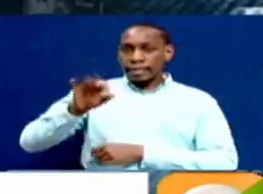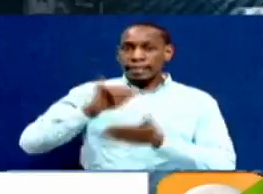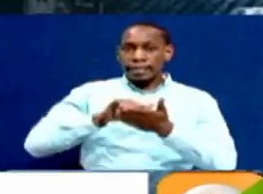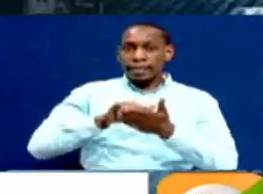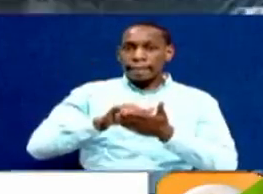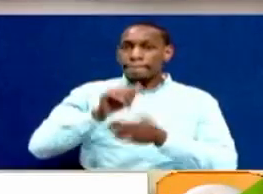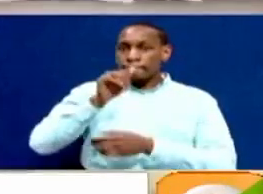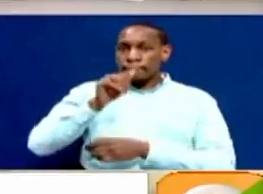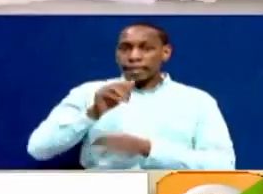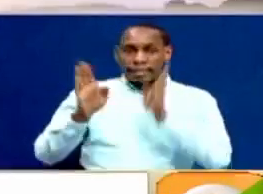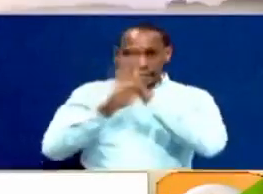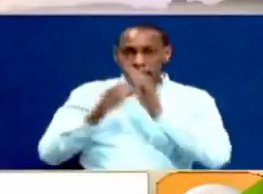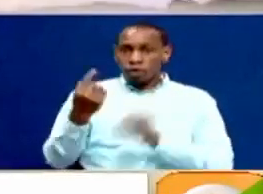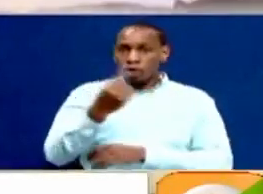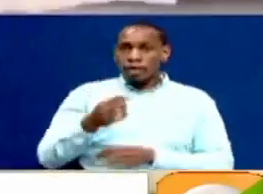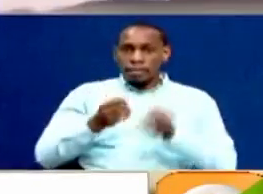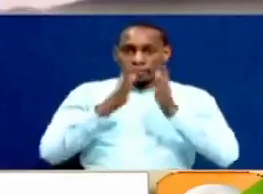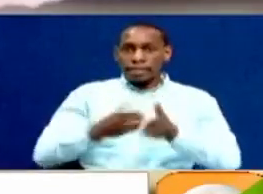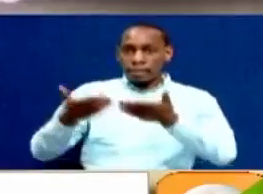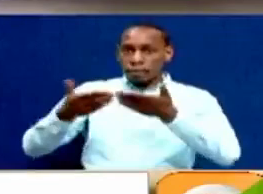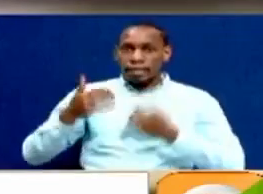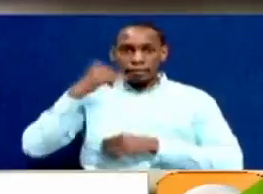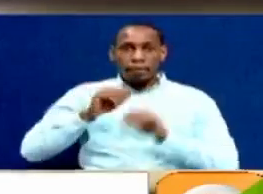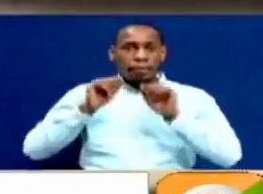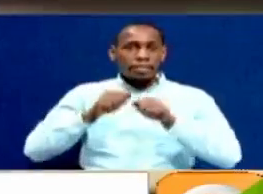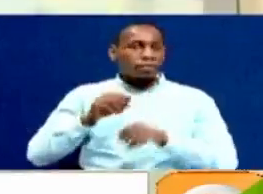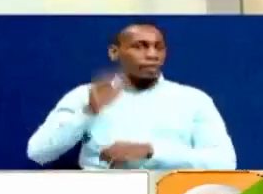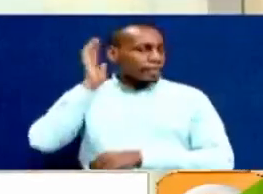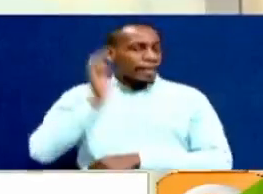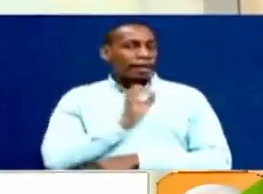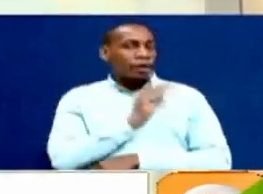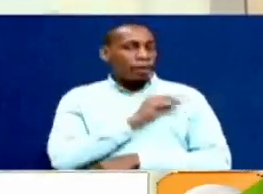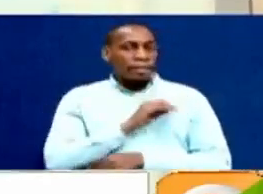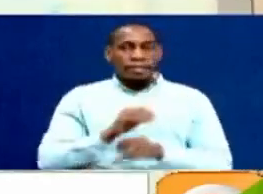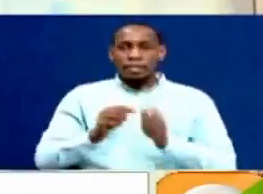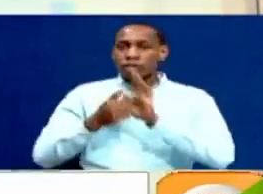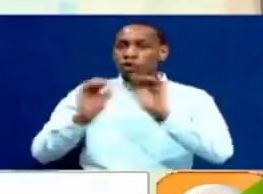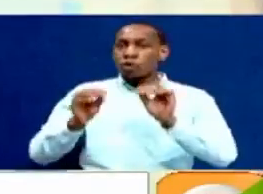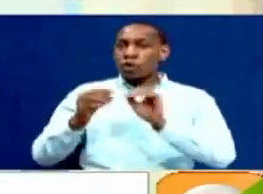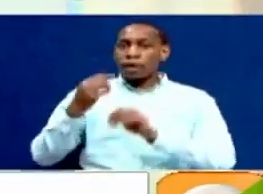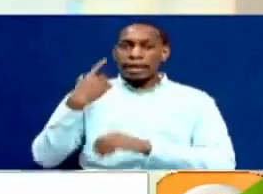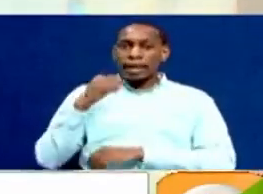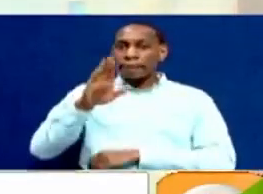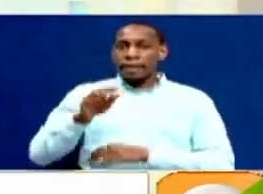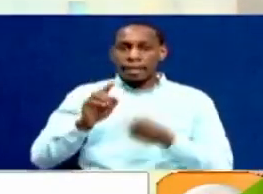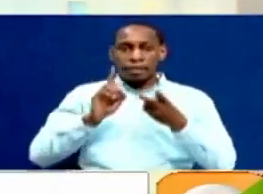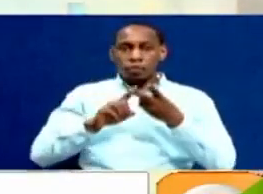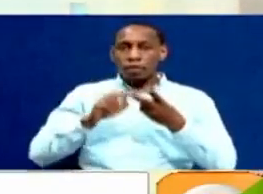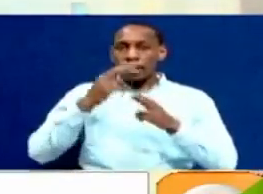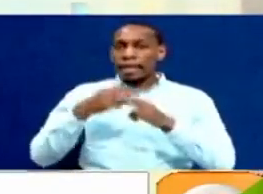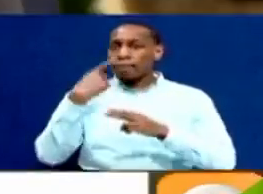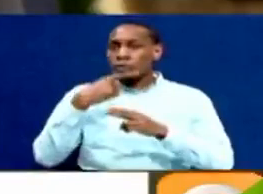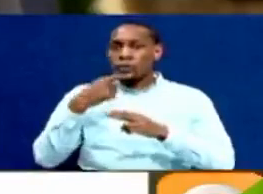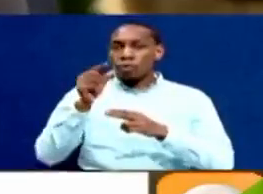0800-722-203, is encrypted, meaning only the officer receiving can hear your complaint. It neither reveals your number nor your identity